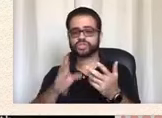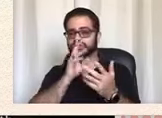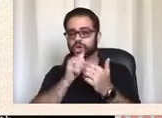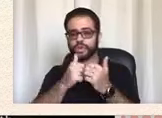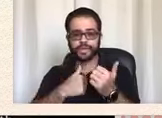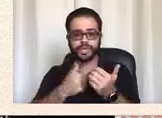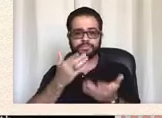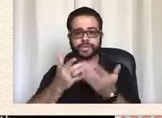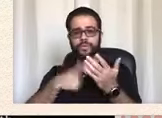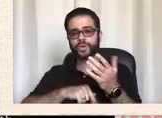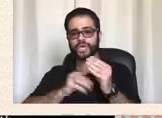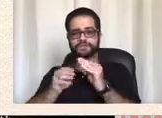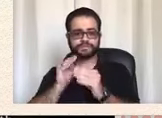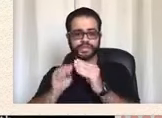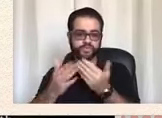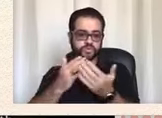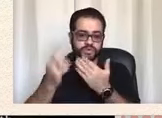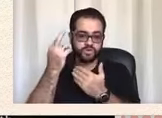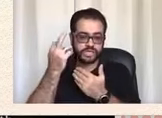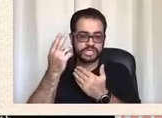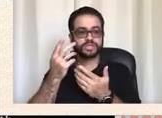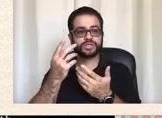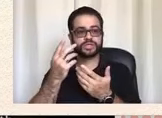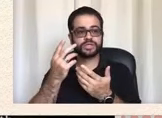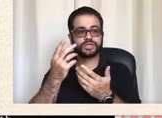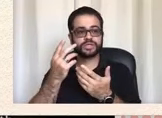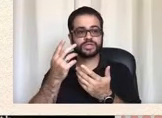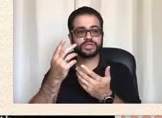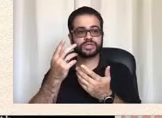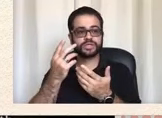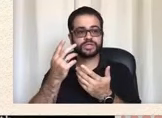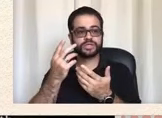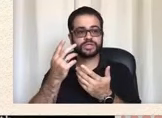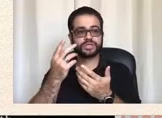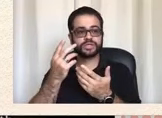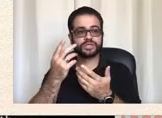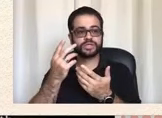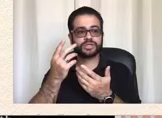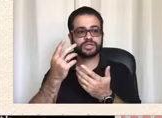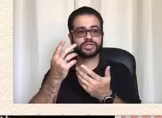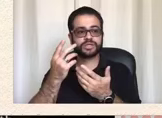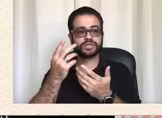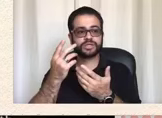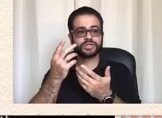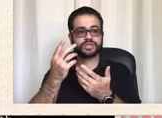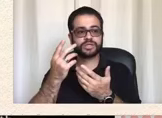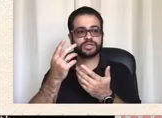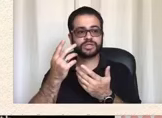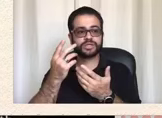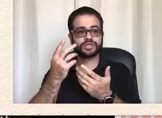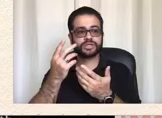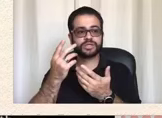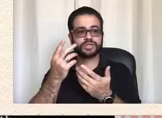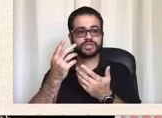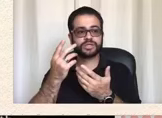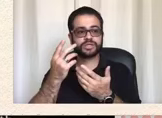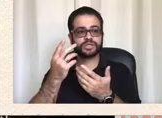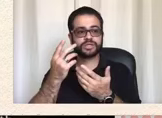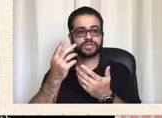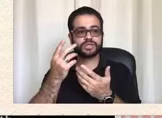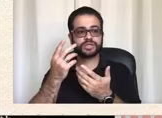fix whatever the reason is. Or, you can just let me know that, something came up and you're not able to. But you want to at least get the application